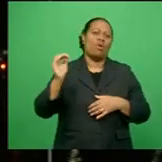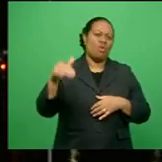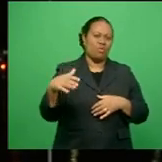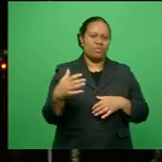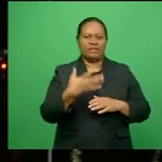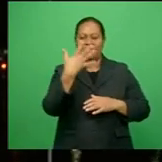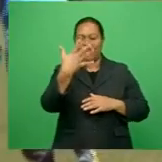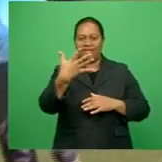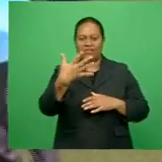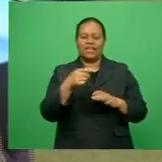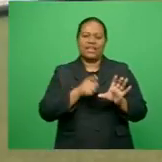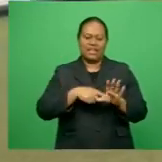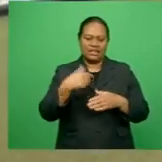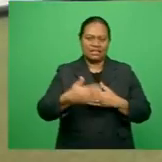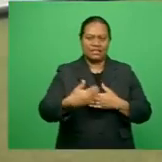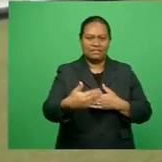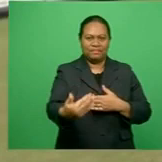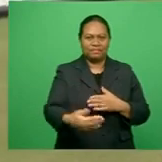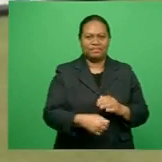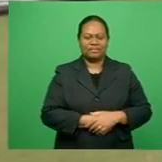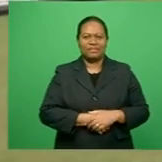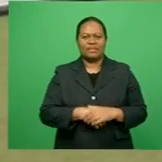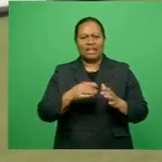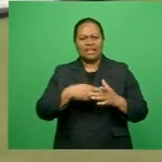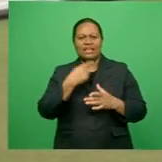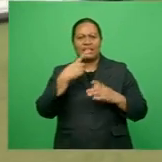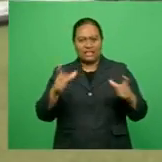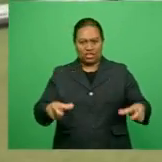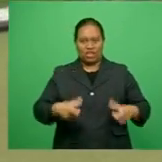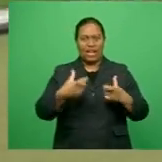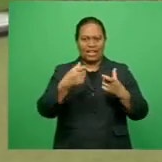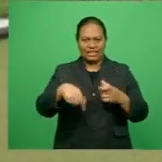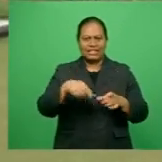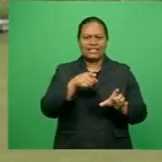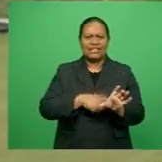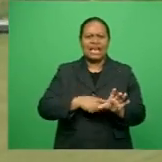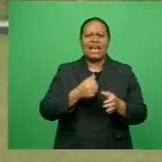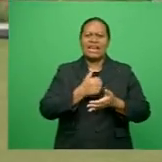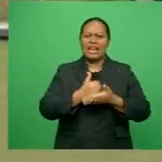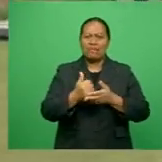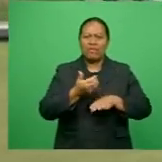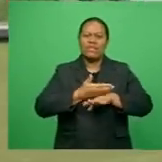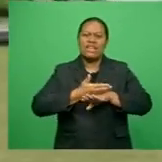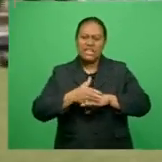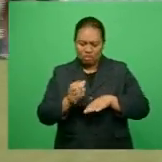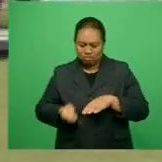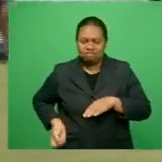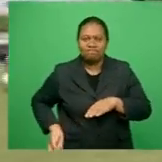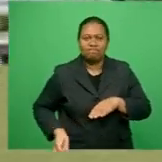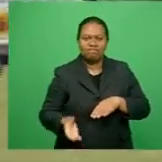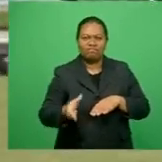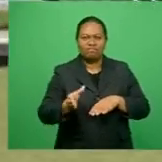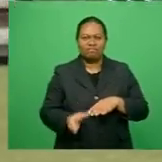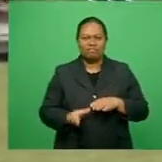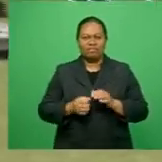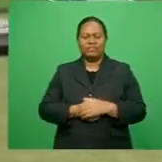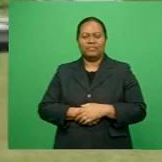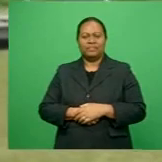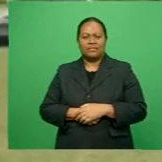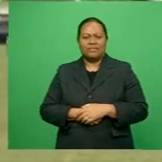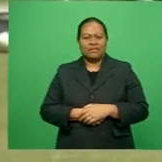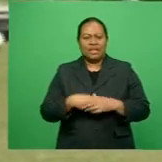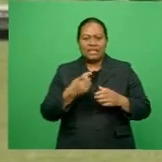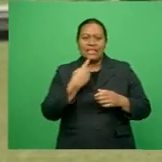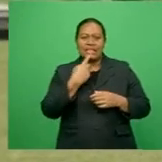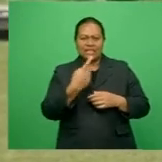row. Naisarovati says the competition is challenging this year with a number of new bowlers stamping their mark on the greens. He